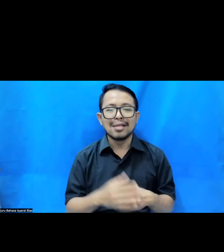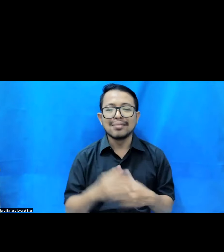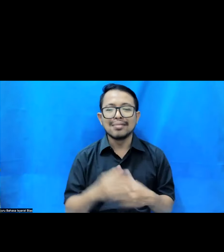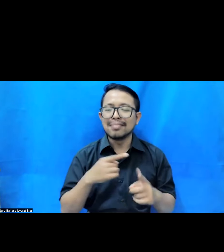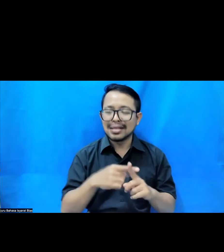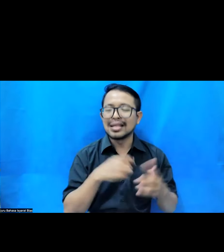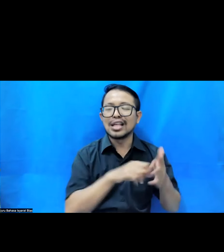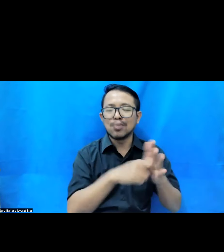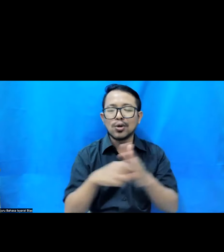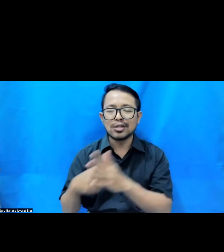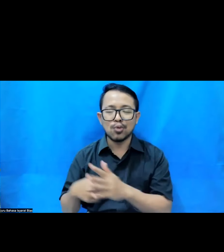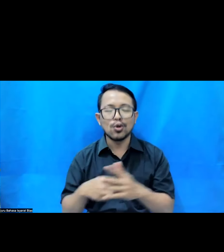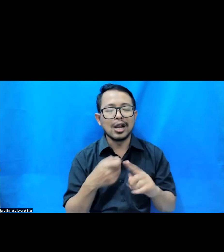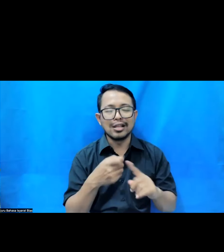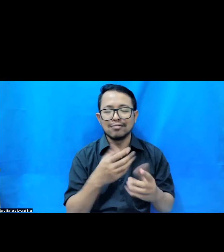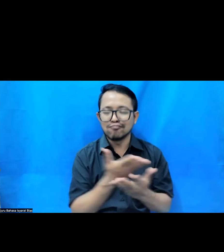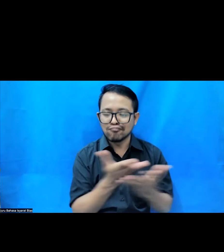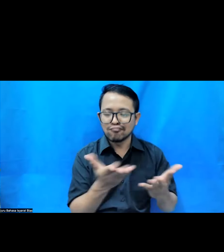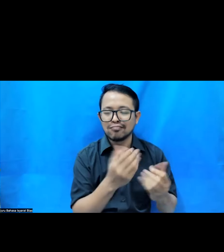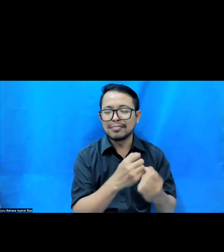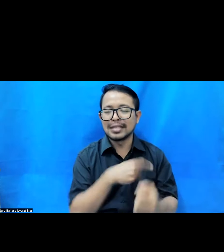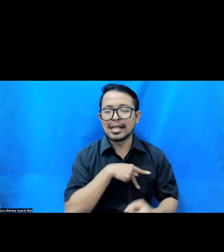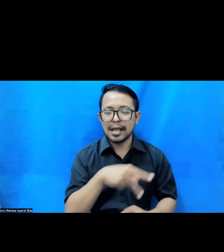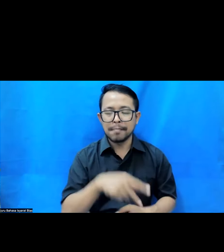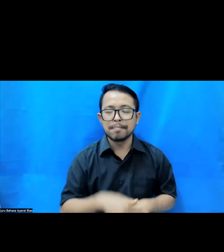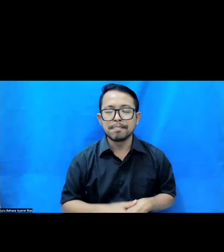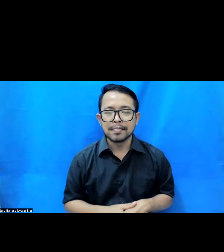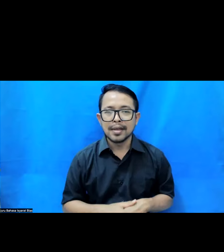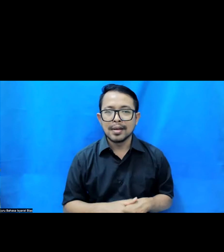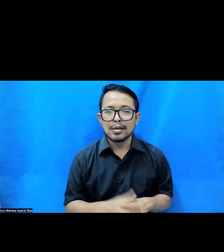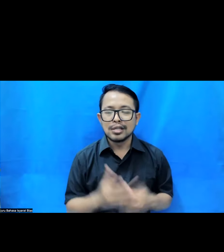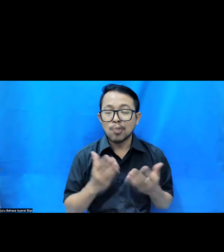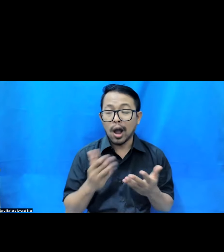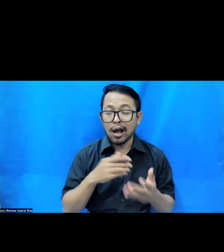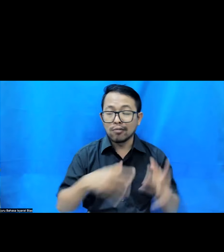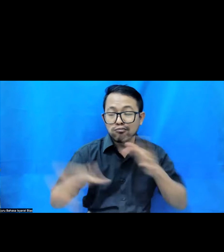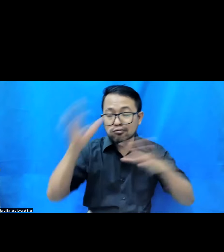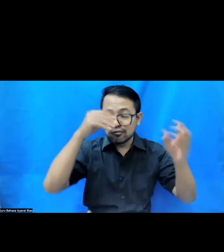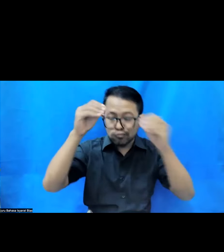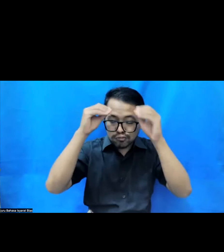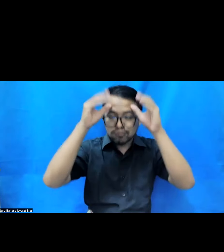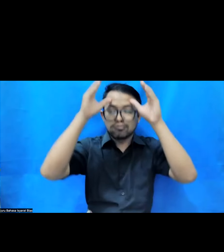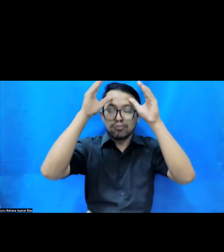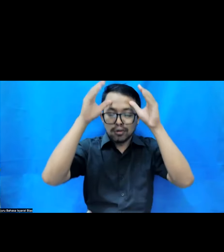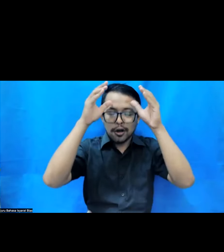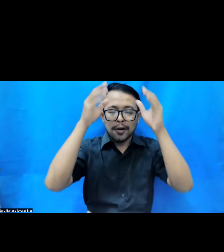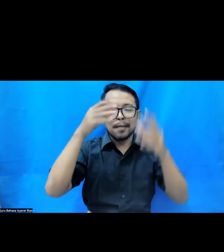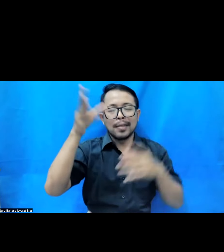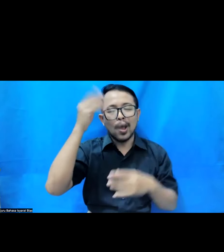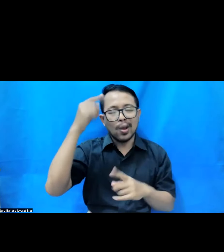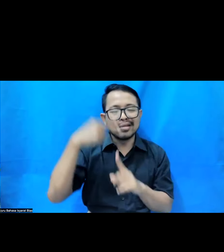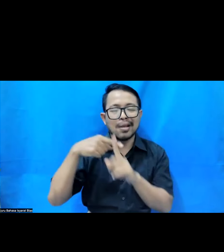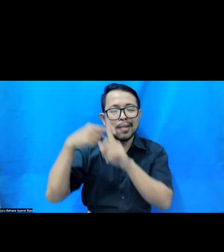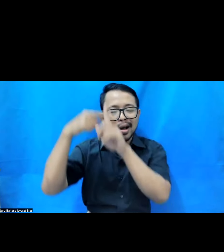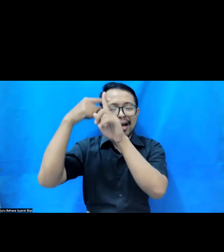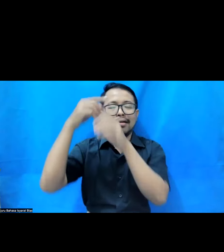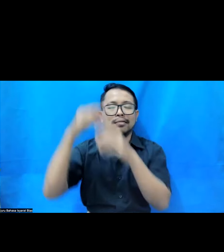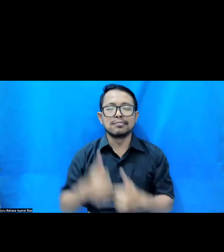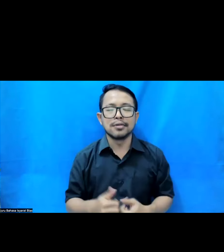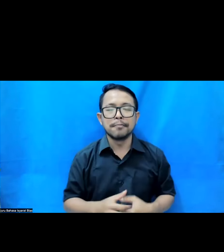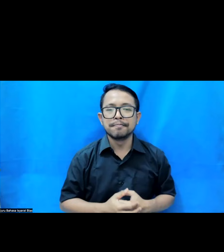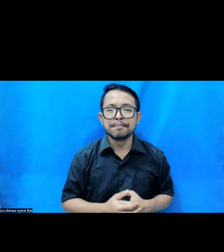have enrich our discussion today. And hopefully we will gain a lot of insights and knowledge